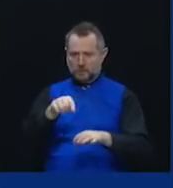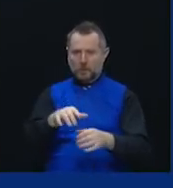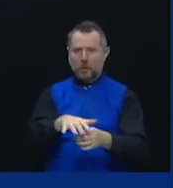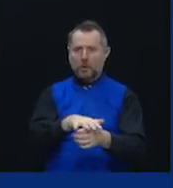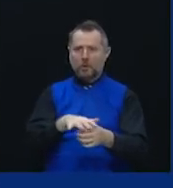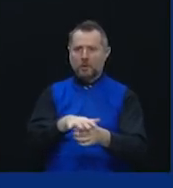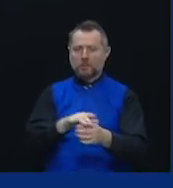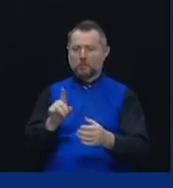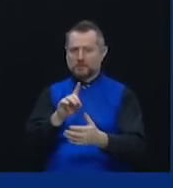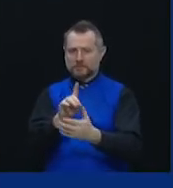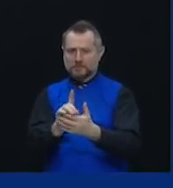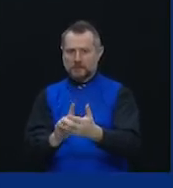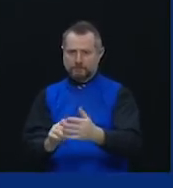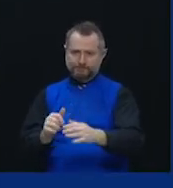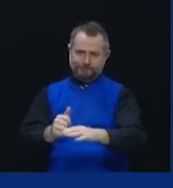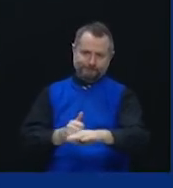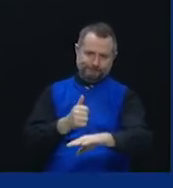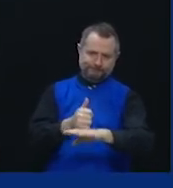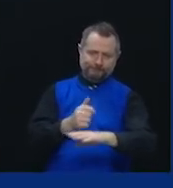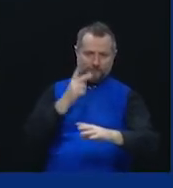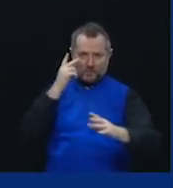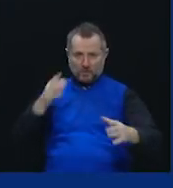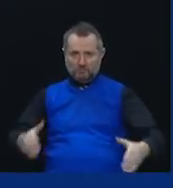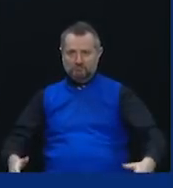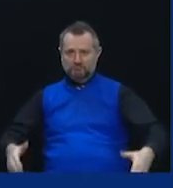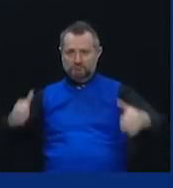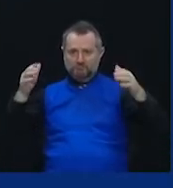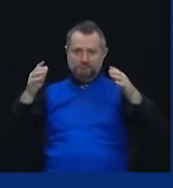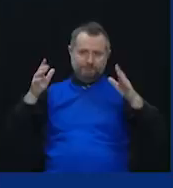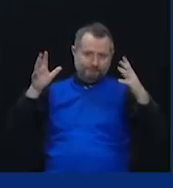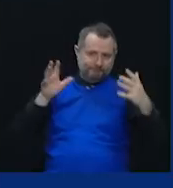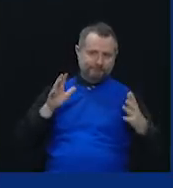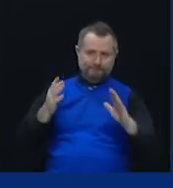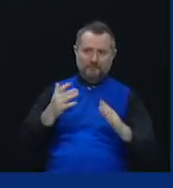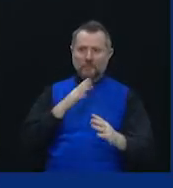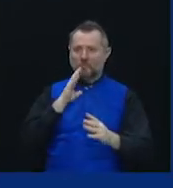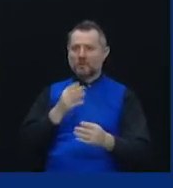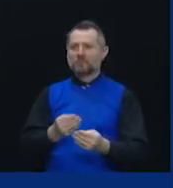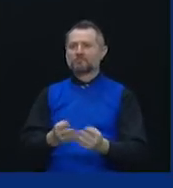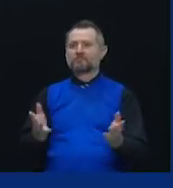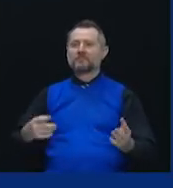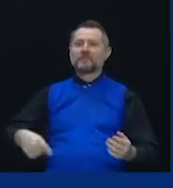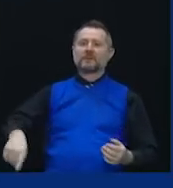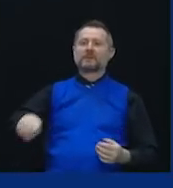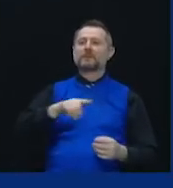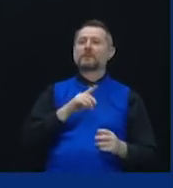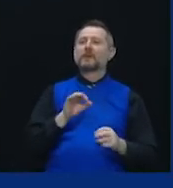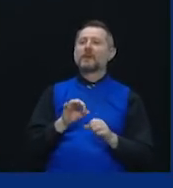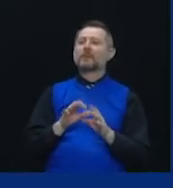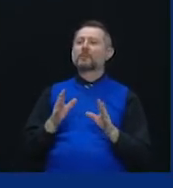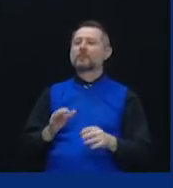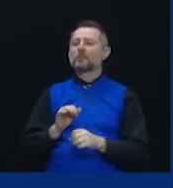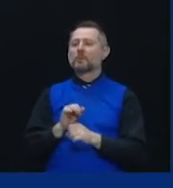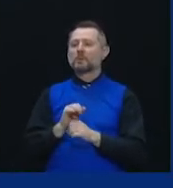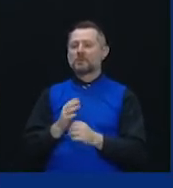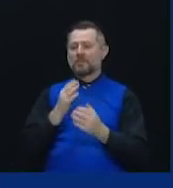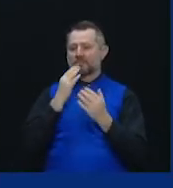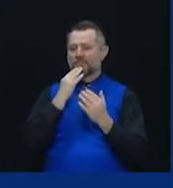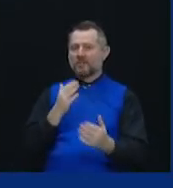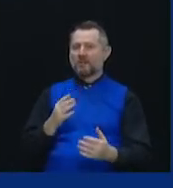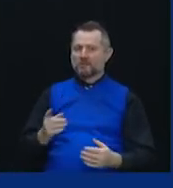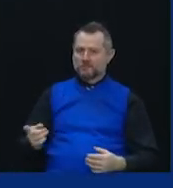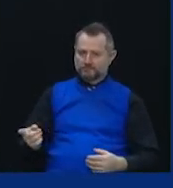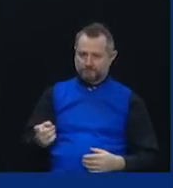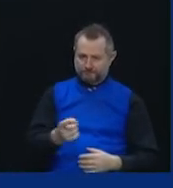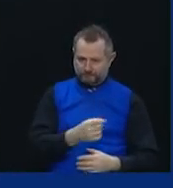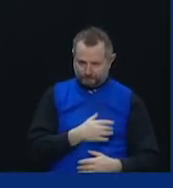memorial. And the memorial says to the essential workers, thank you. We honor